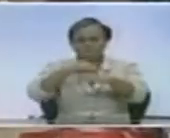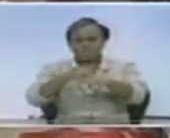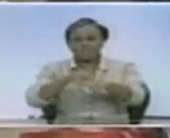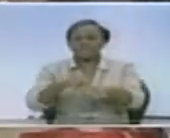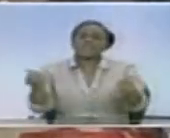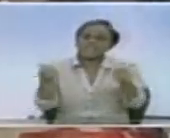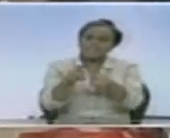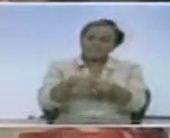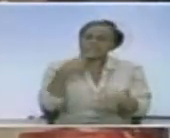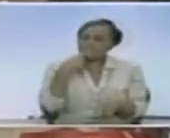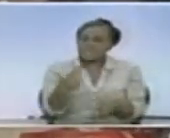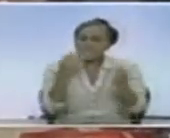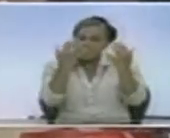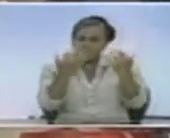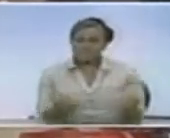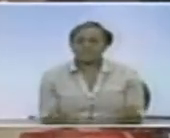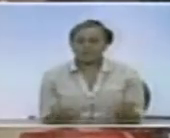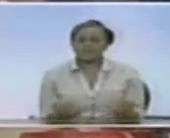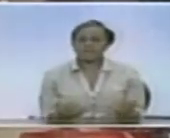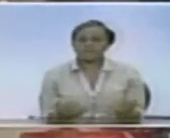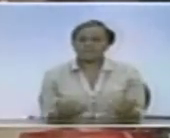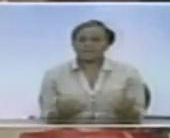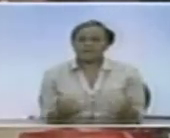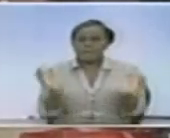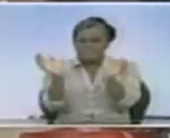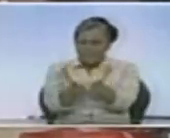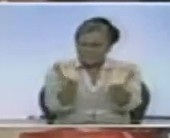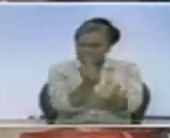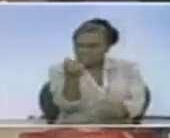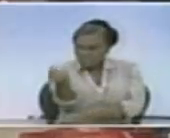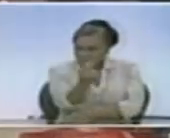said, he needs to crack the whip a little bit, doesn't he?